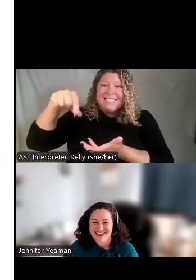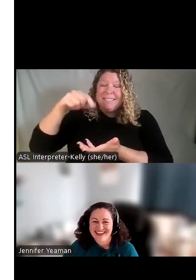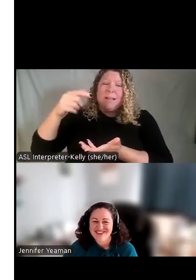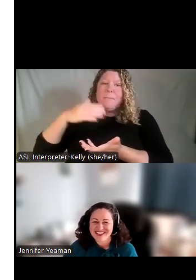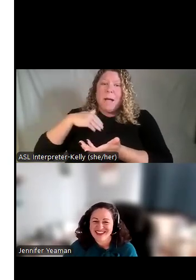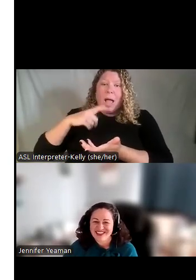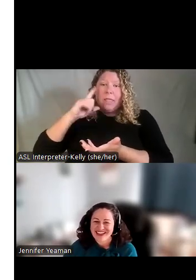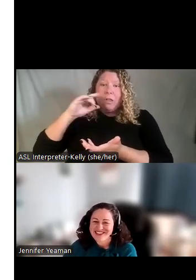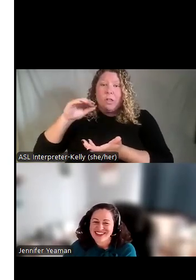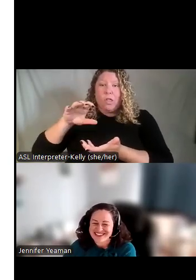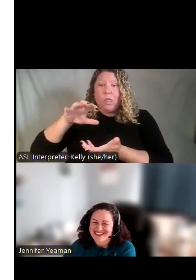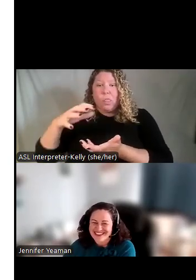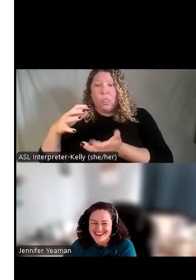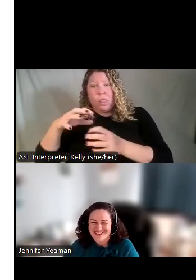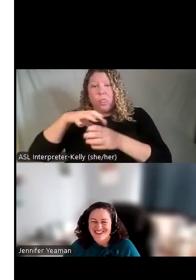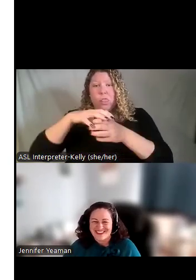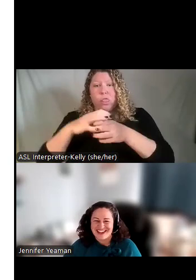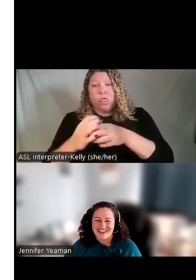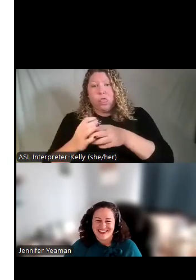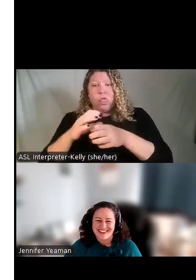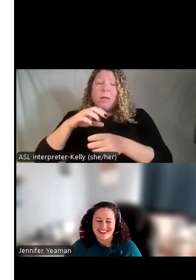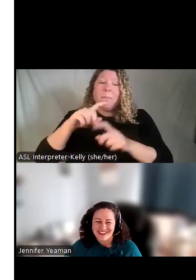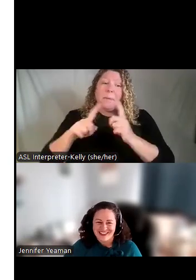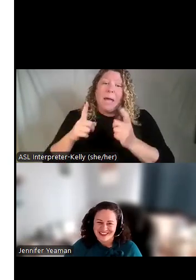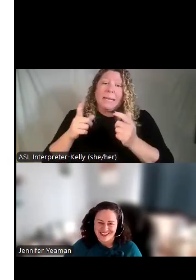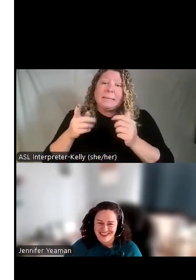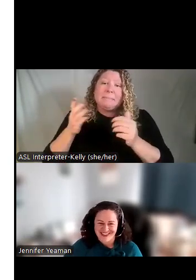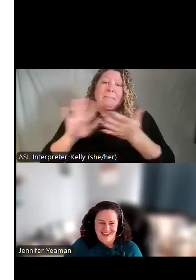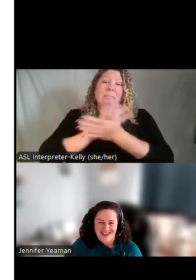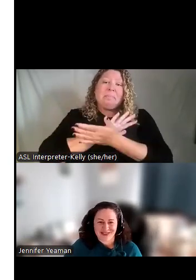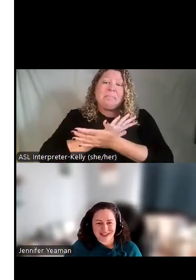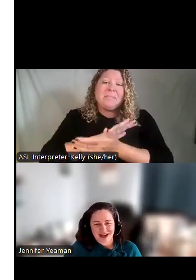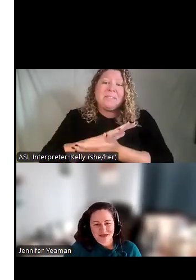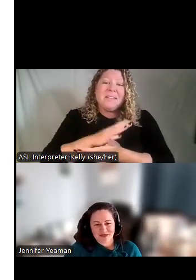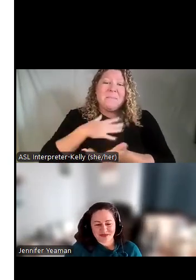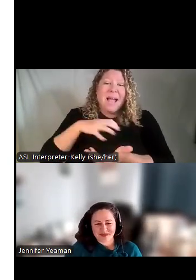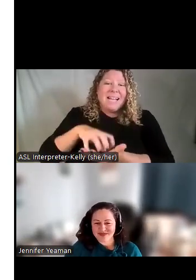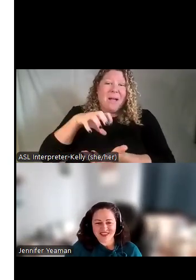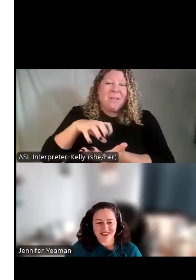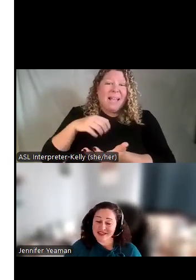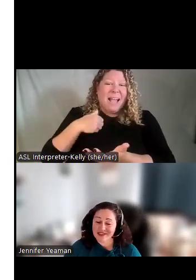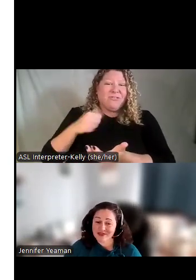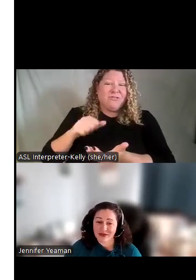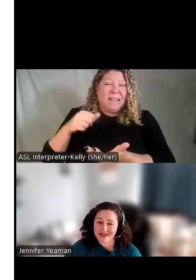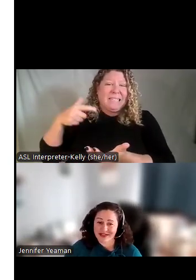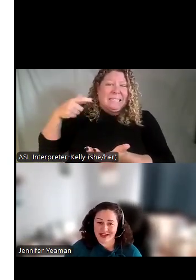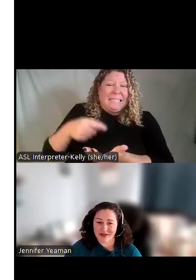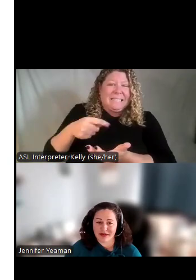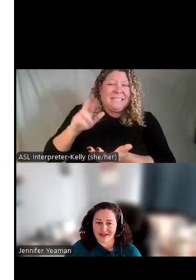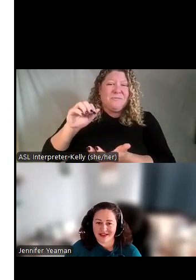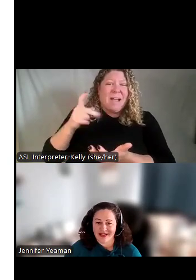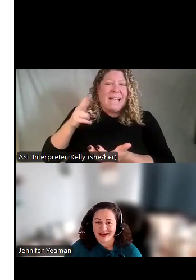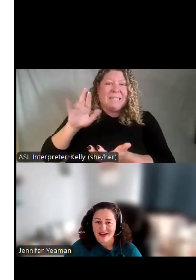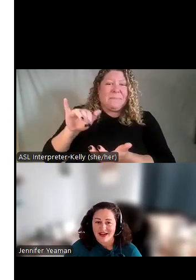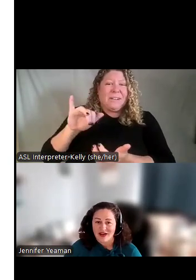lopsided, but the lopsided frosting did hide the poor job I did of filling the cupcakes with raspberry jam. So thinking forward to the day